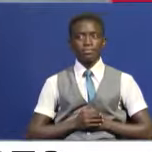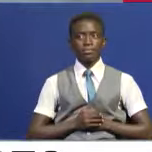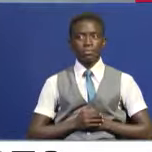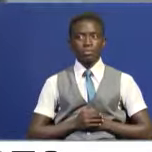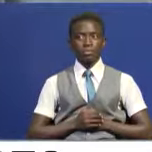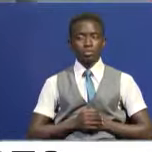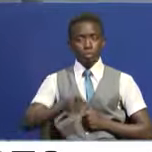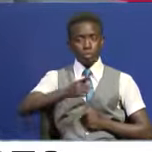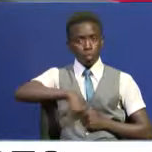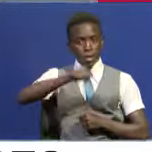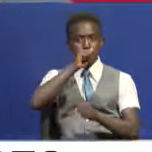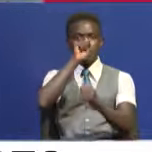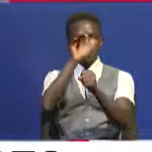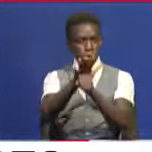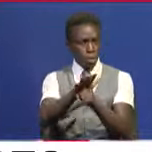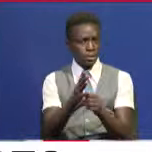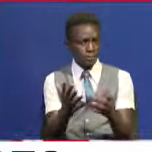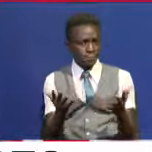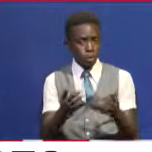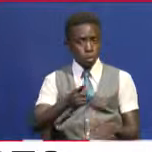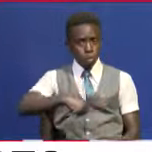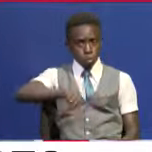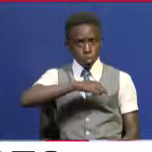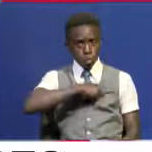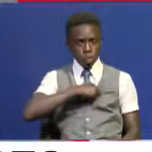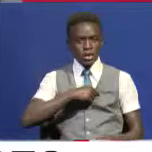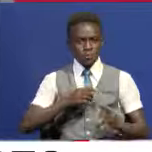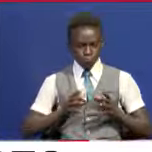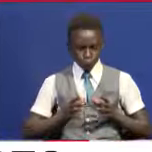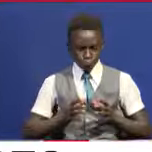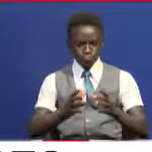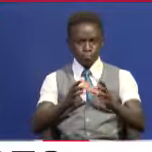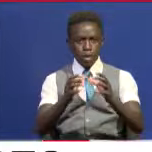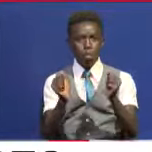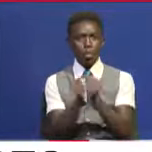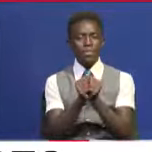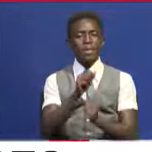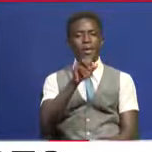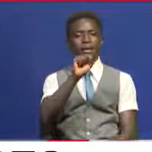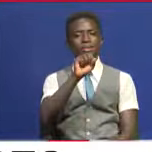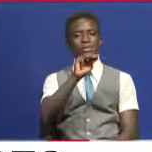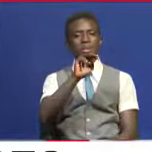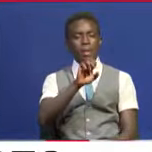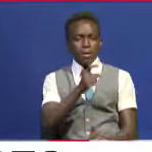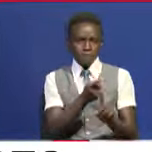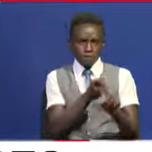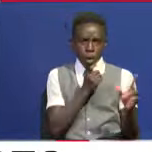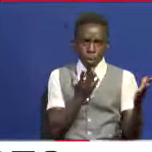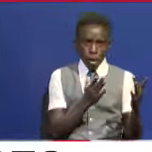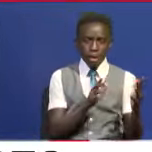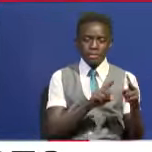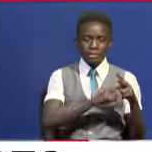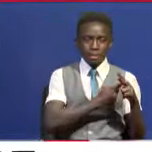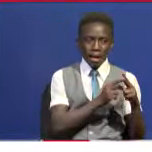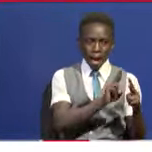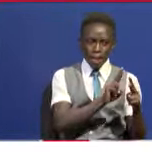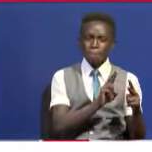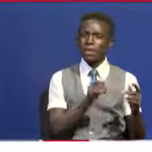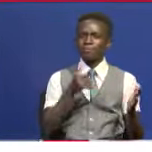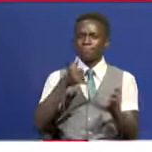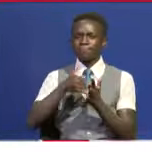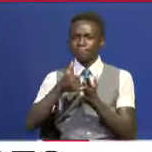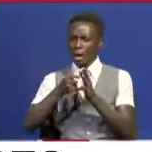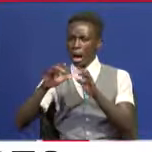We've committed to say that we are walking the journey with SMEs, from the startups all the way to the big companies. We are then saying